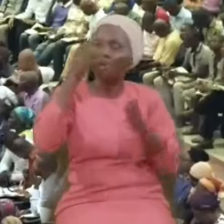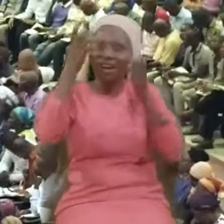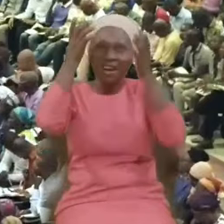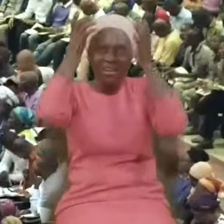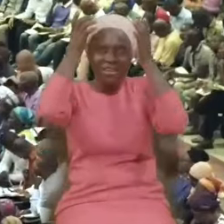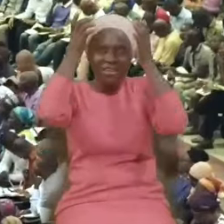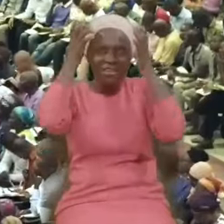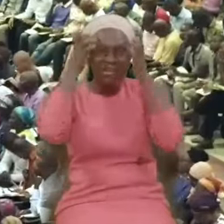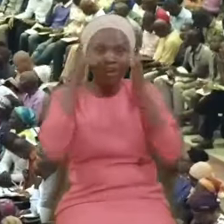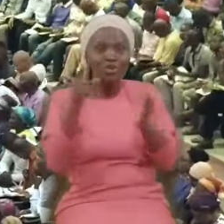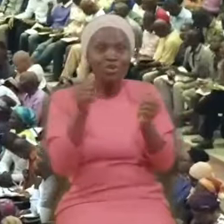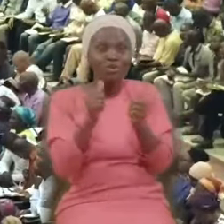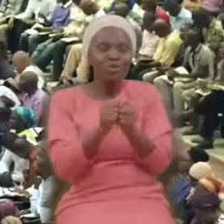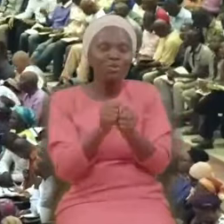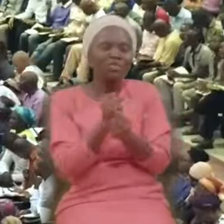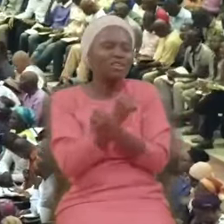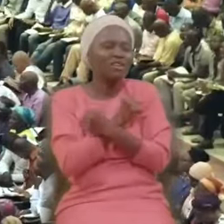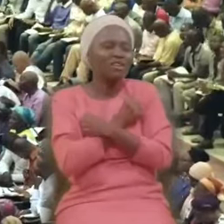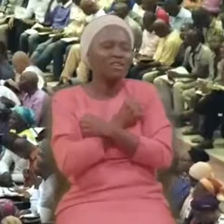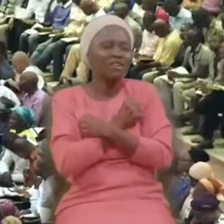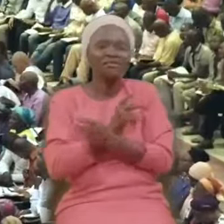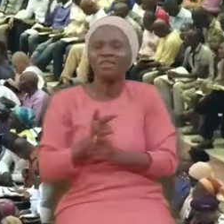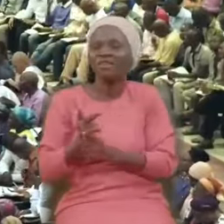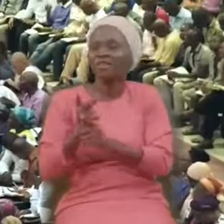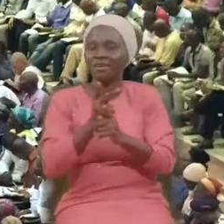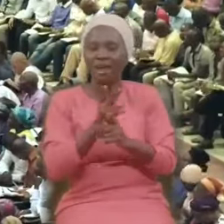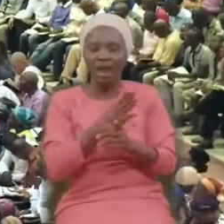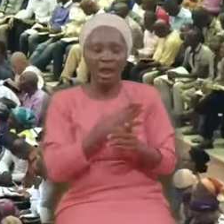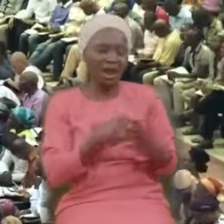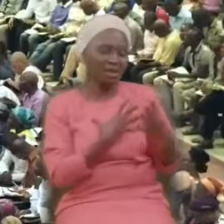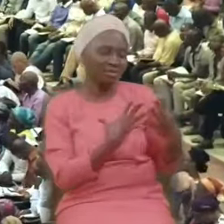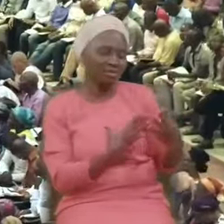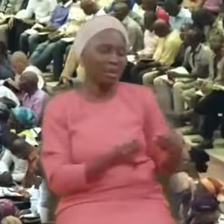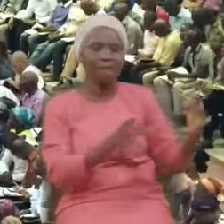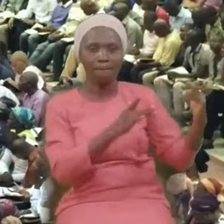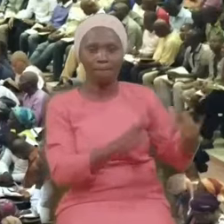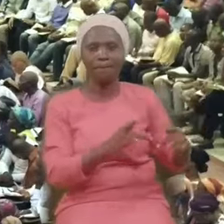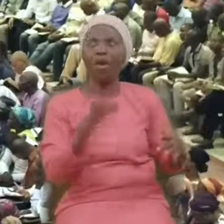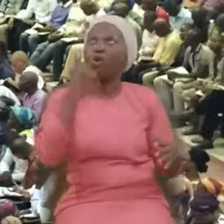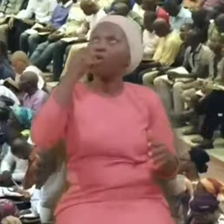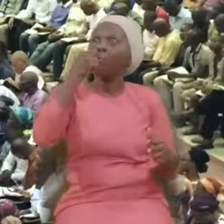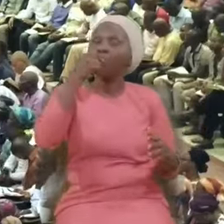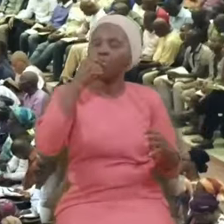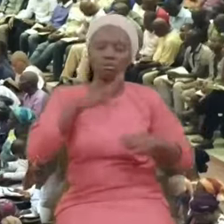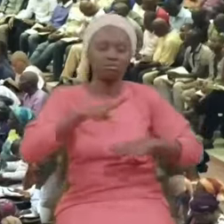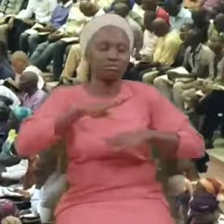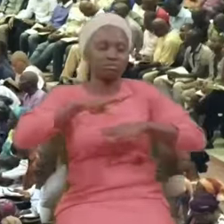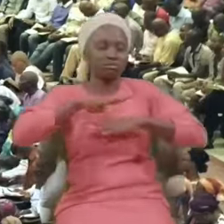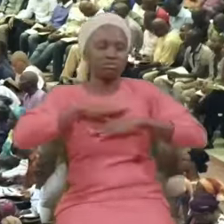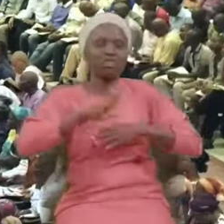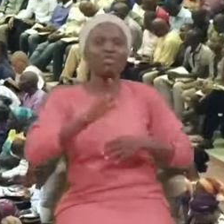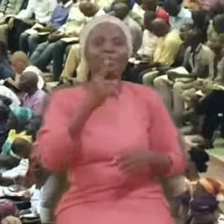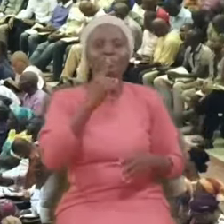kindness and tender mercies? Who satisfies thy mouth?